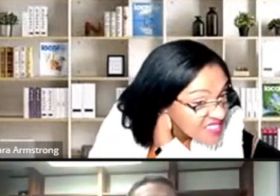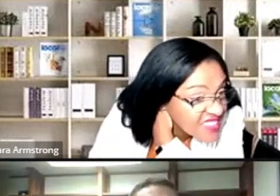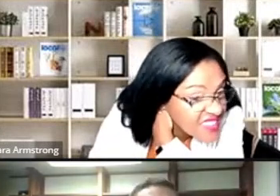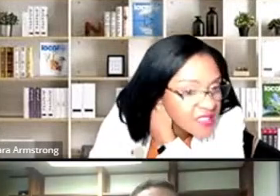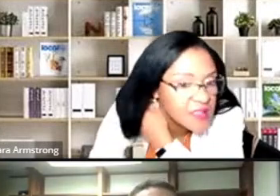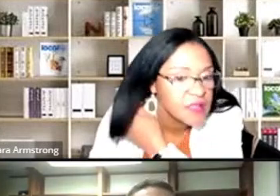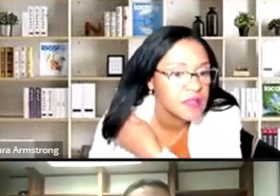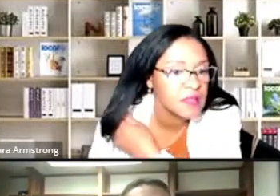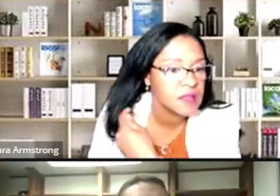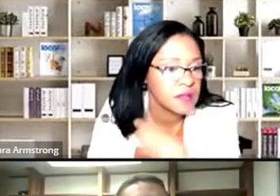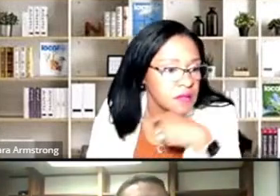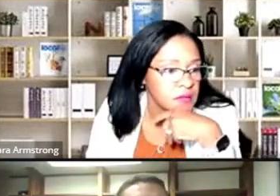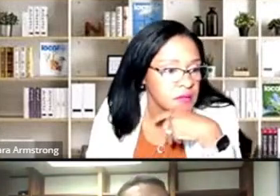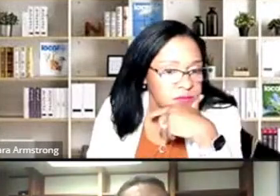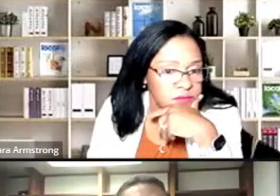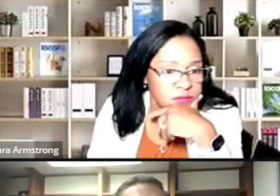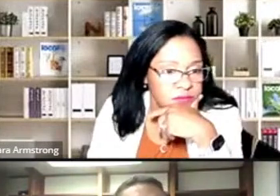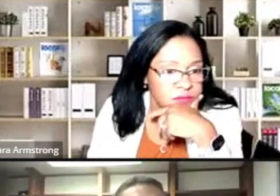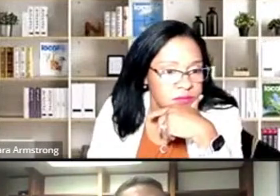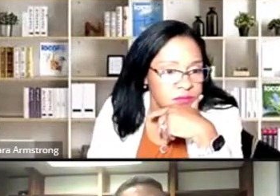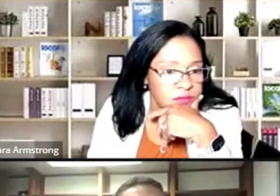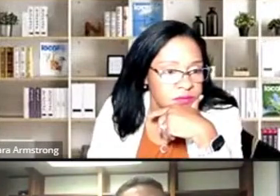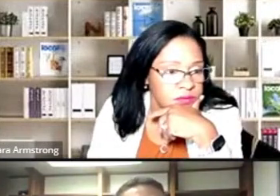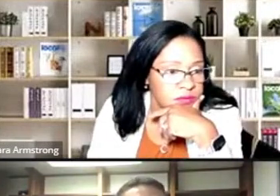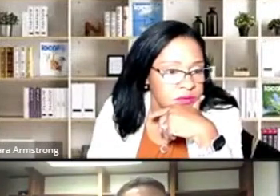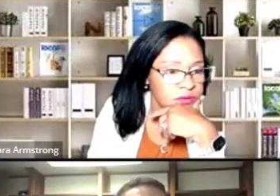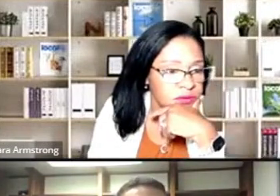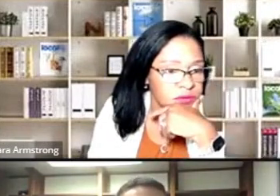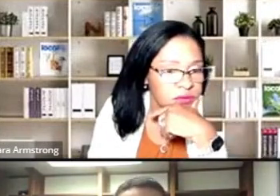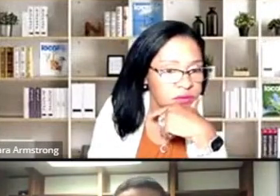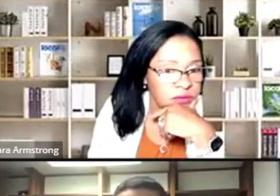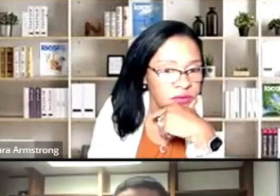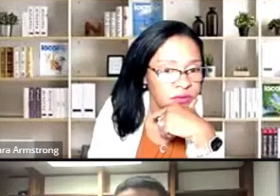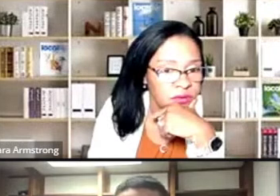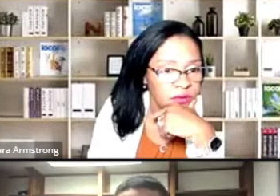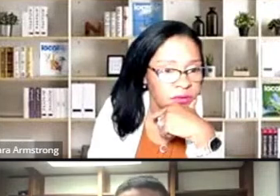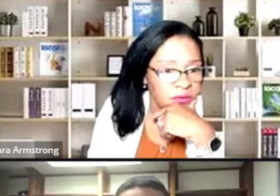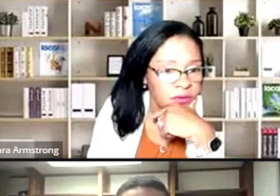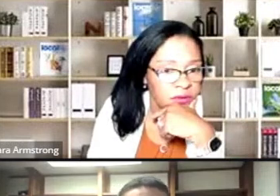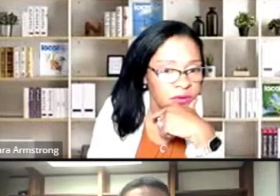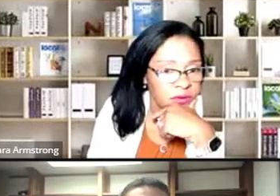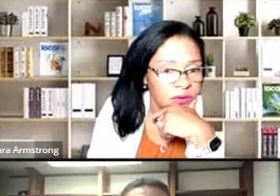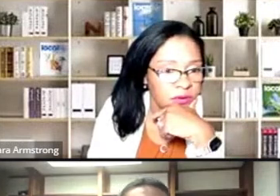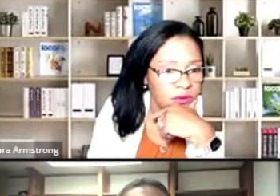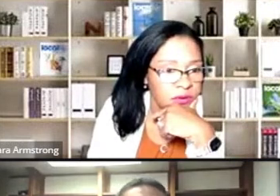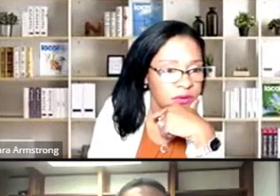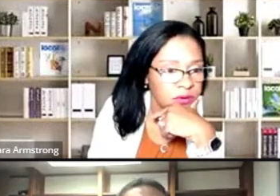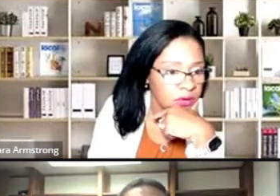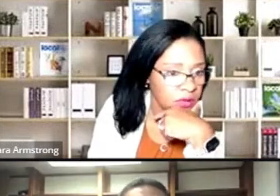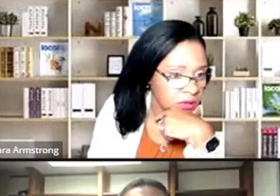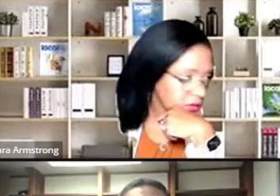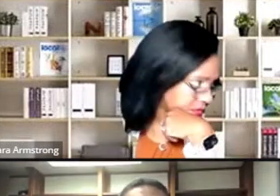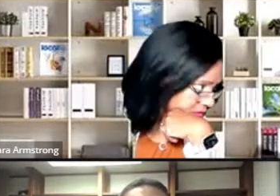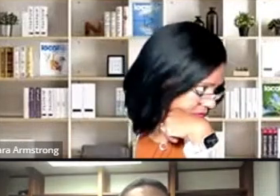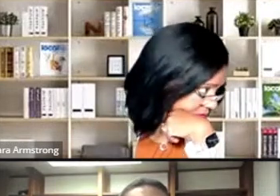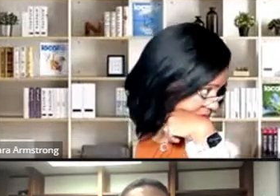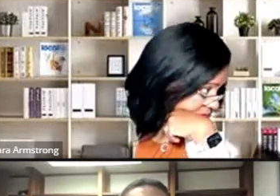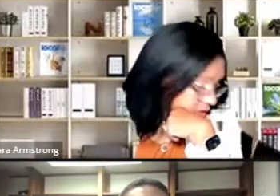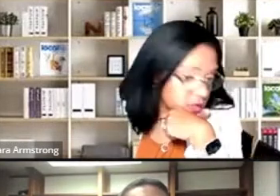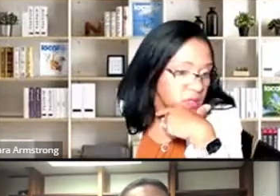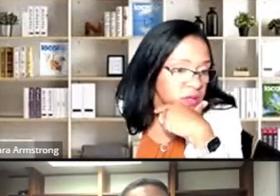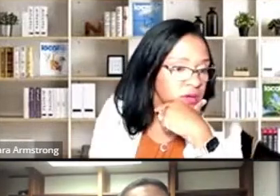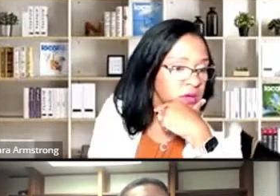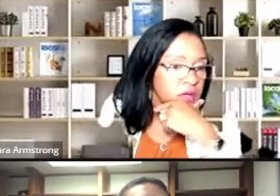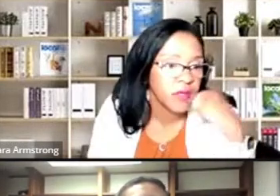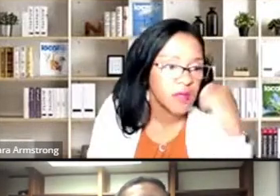don't want to have the vaccination for whatever reasons, beyond the legally protected exceptions, just generally don't want